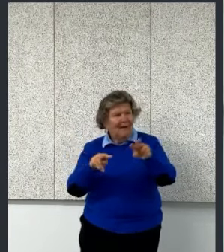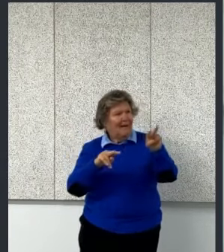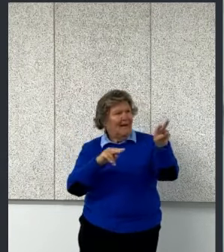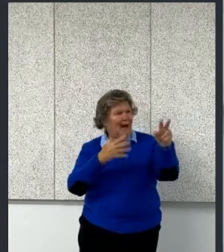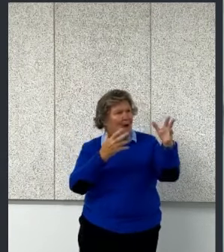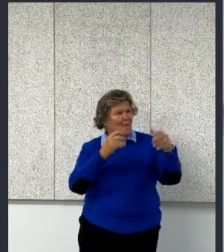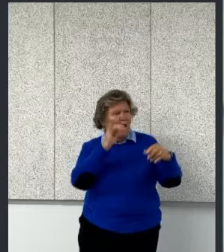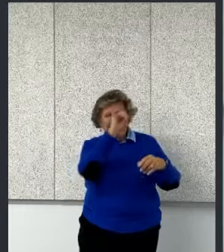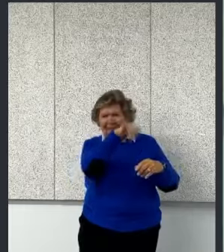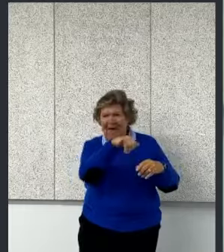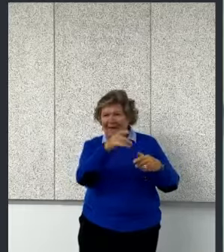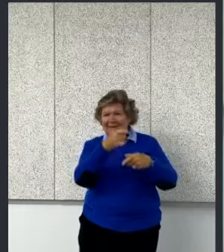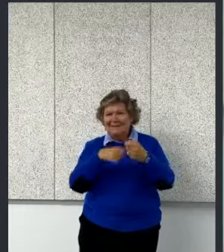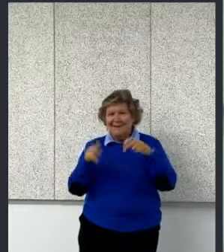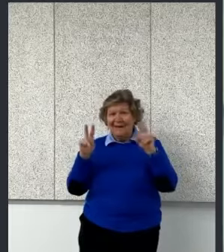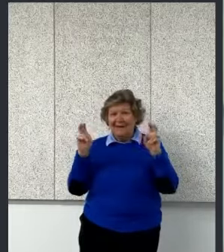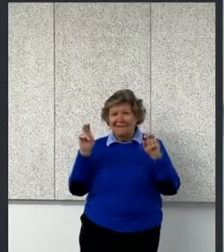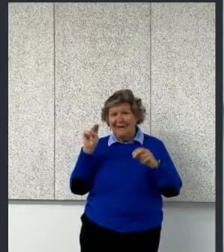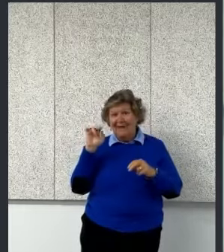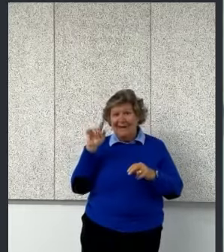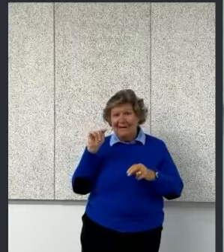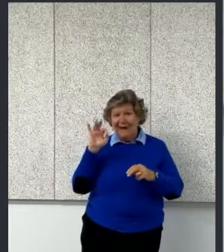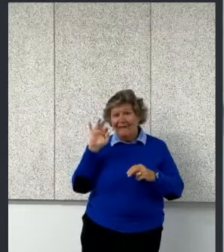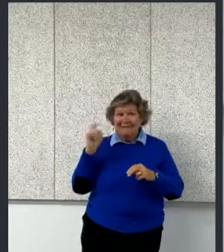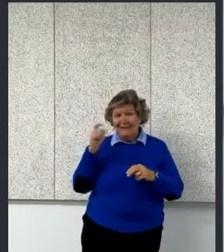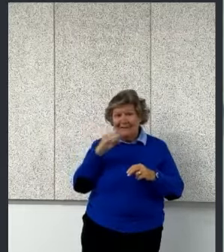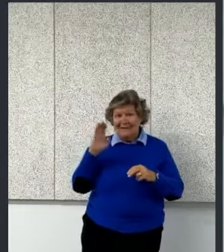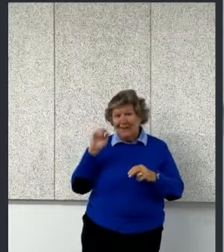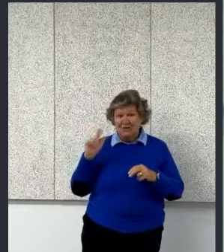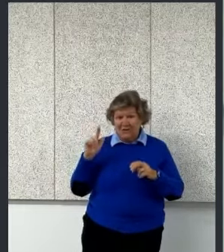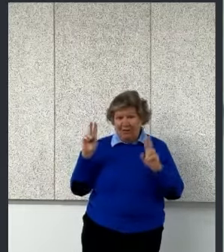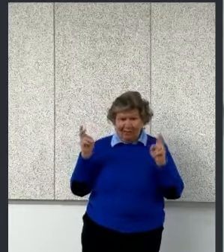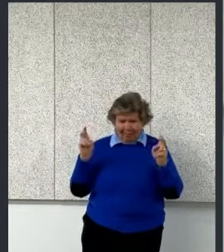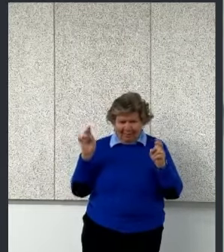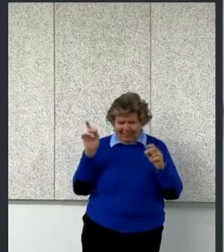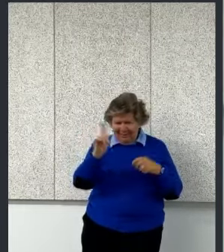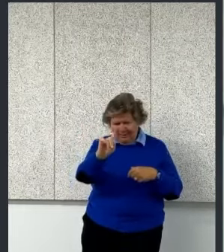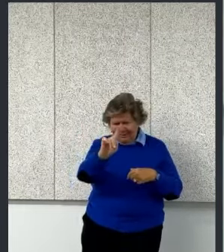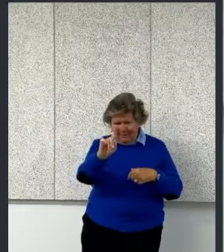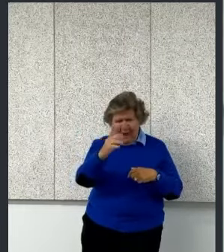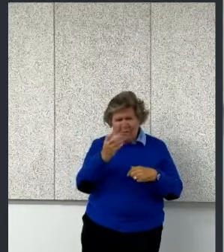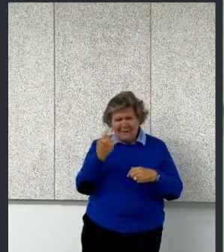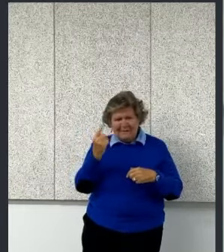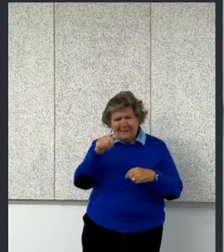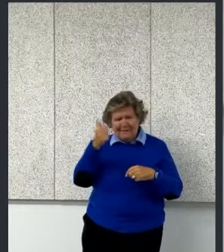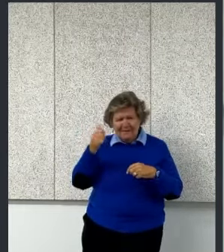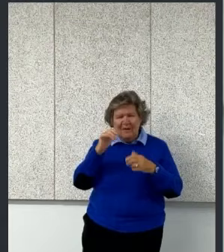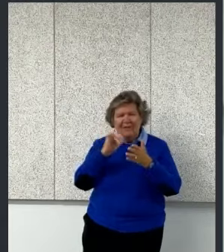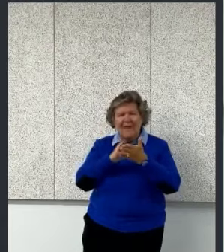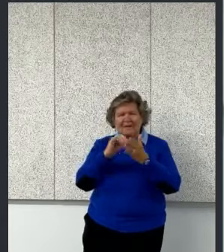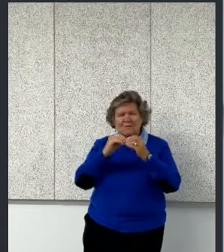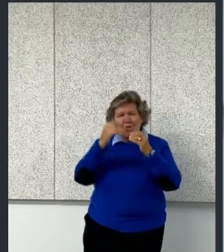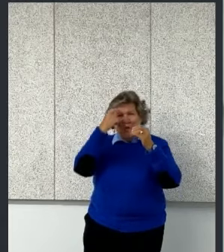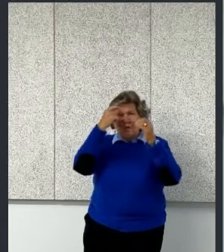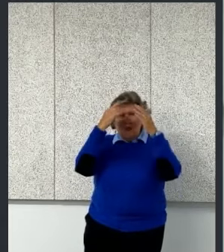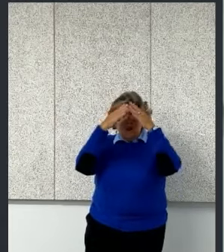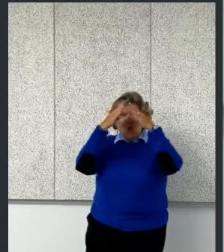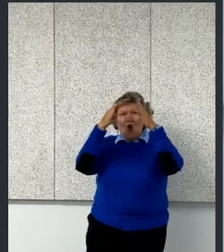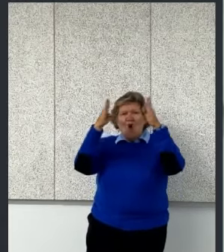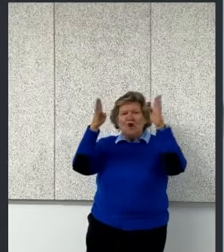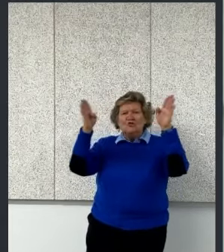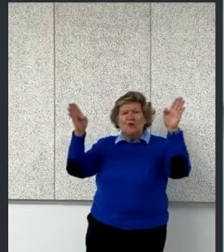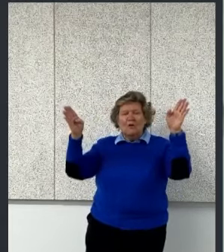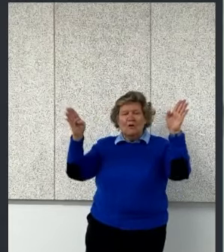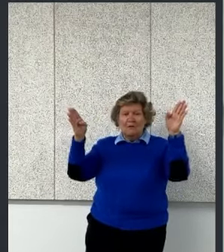chill. Mm-hmm. And like that is actually like a larger way of thinking about audiences